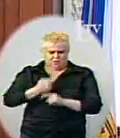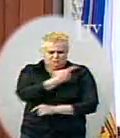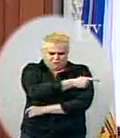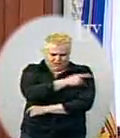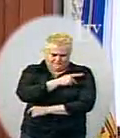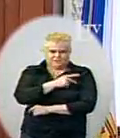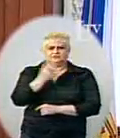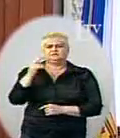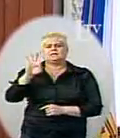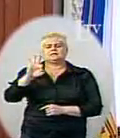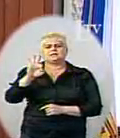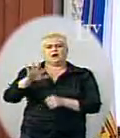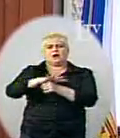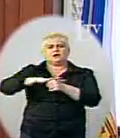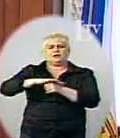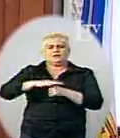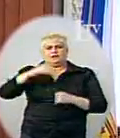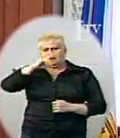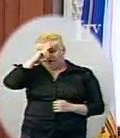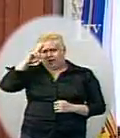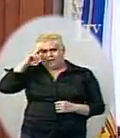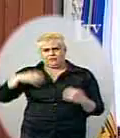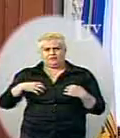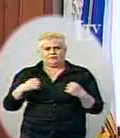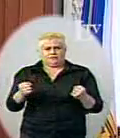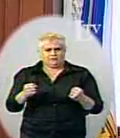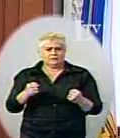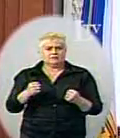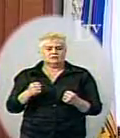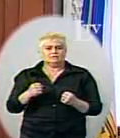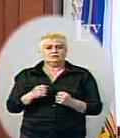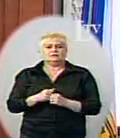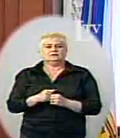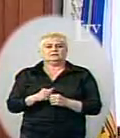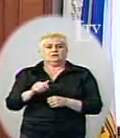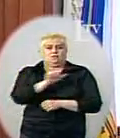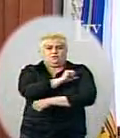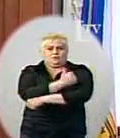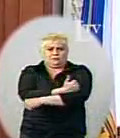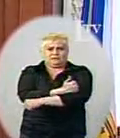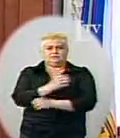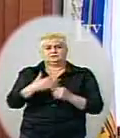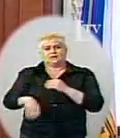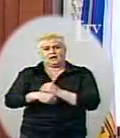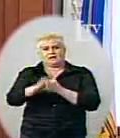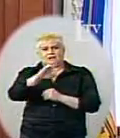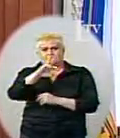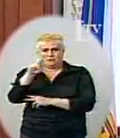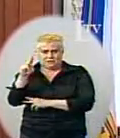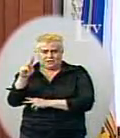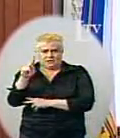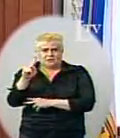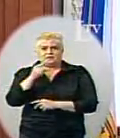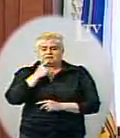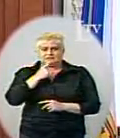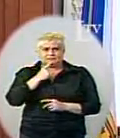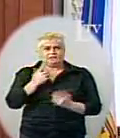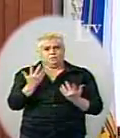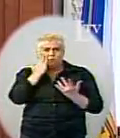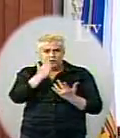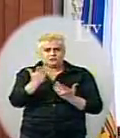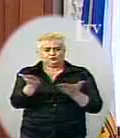authorities, and the IWK announced a merger of several administrative services,